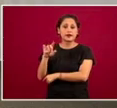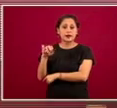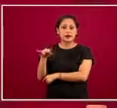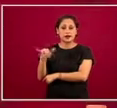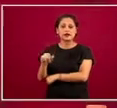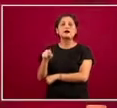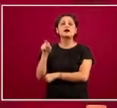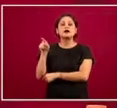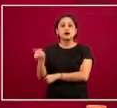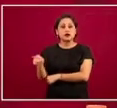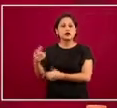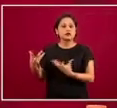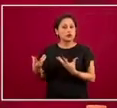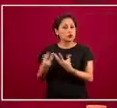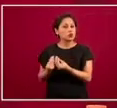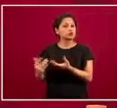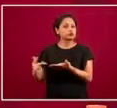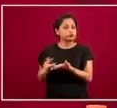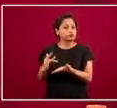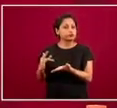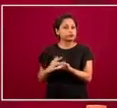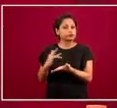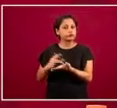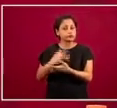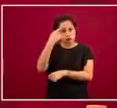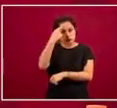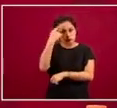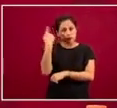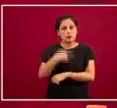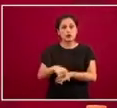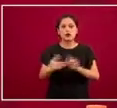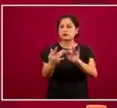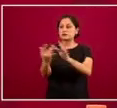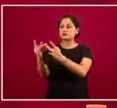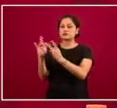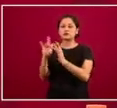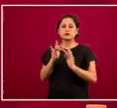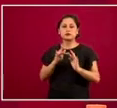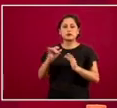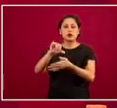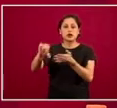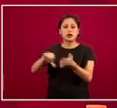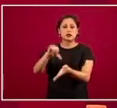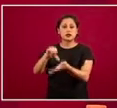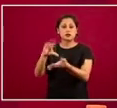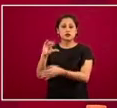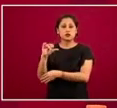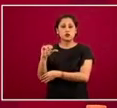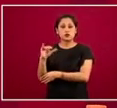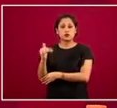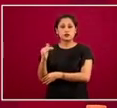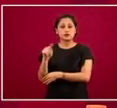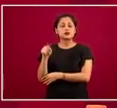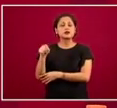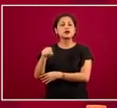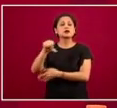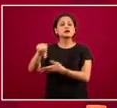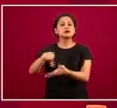of CONACYT, the Commission for the Advancement of Science. We've